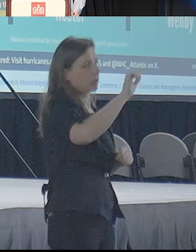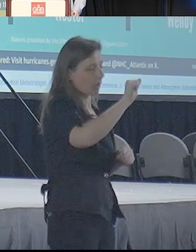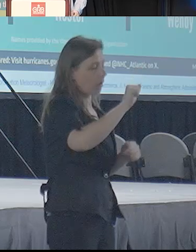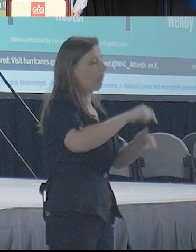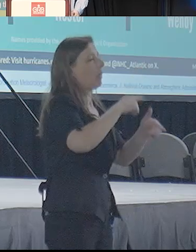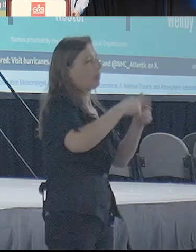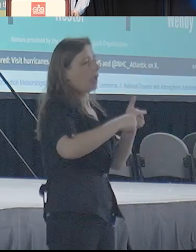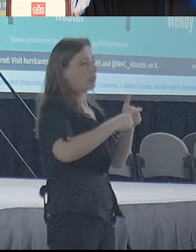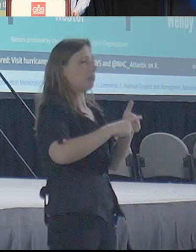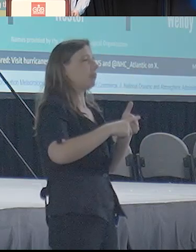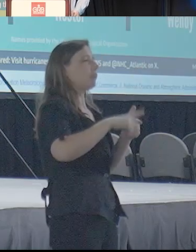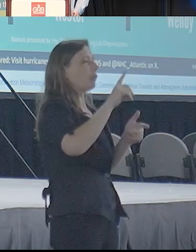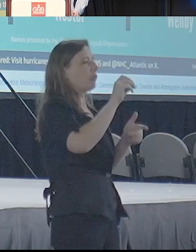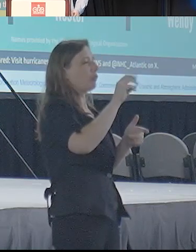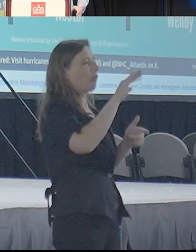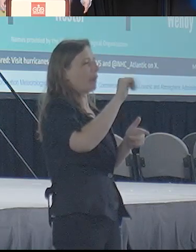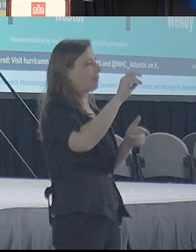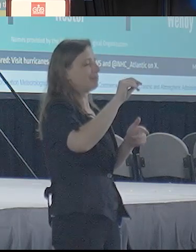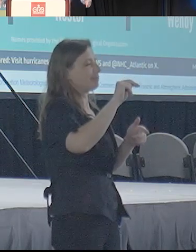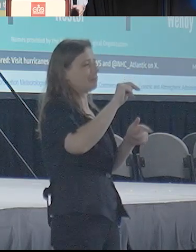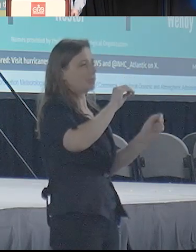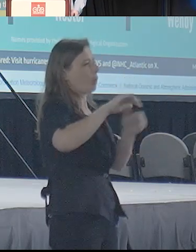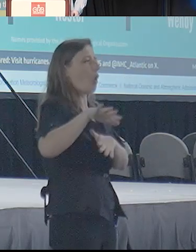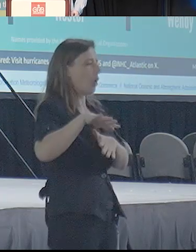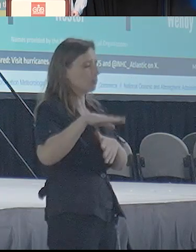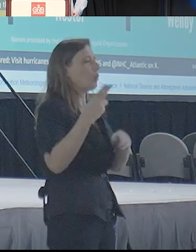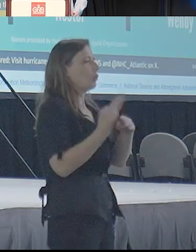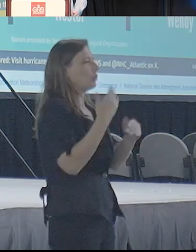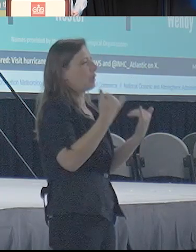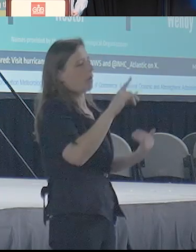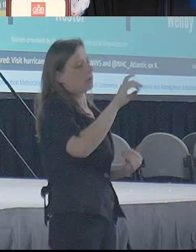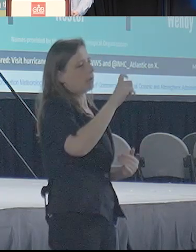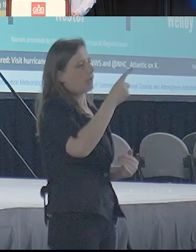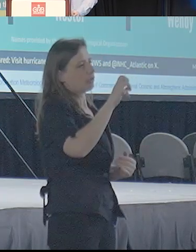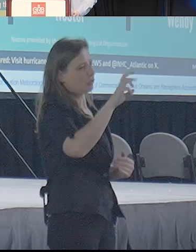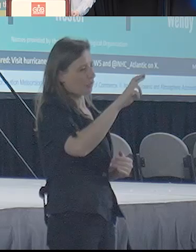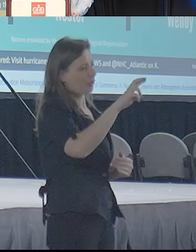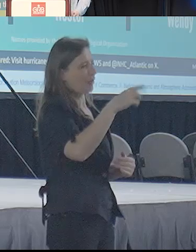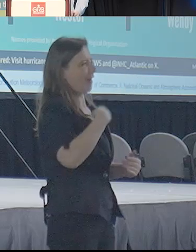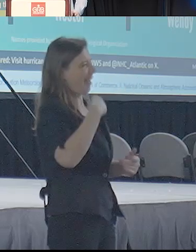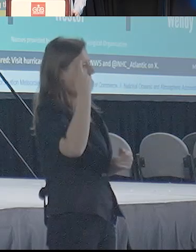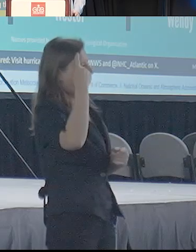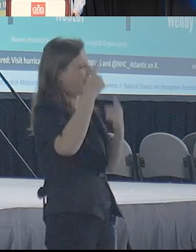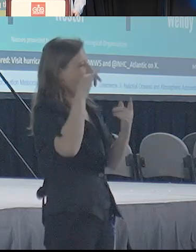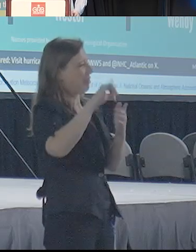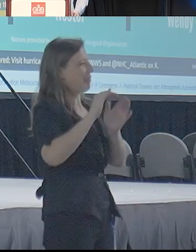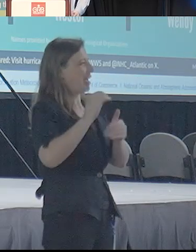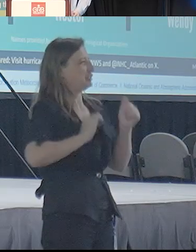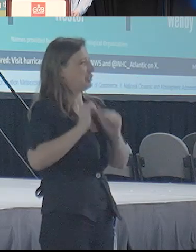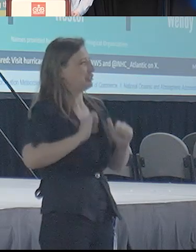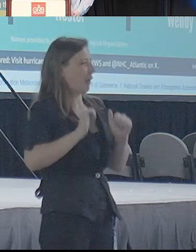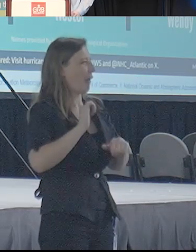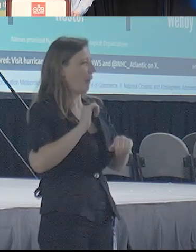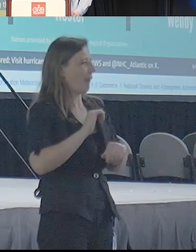Hurricane Center during Dorian, helping them out. When I think of Dexter, I think of the Showtime series with the good guy serial killer. So let's hope Dexter